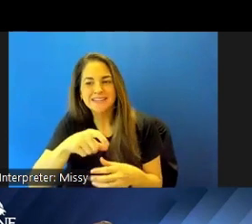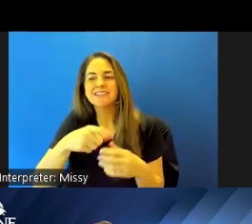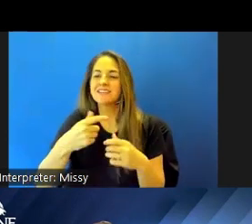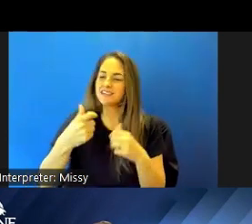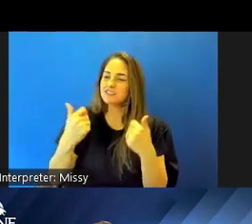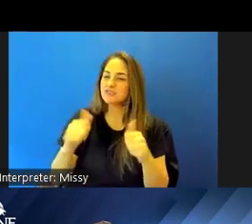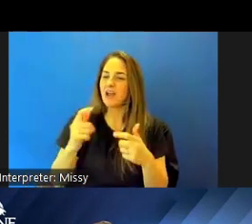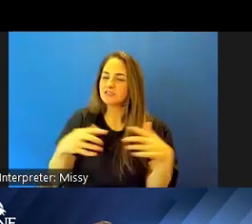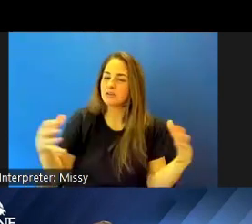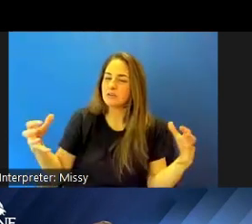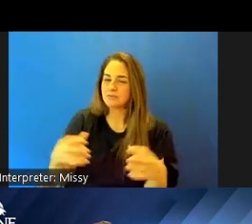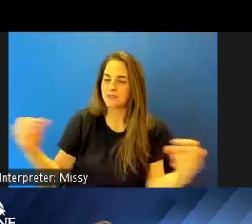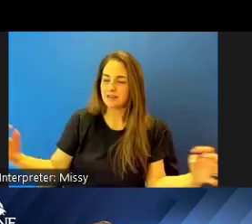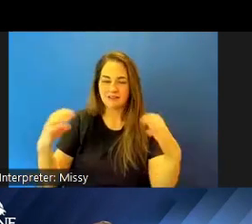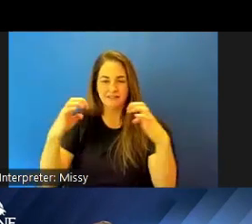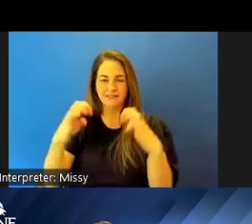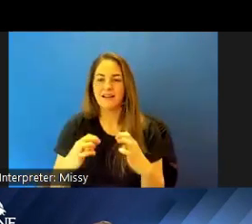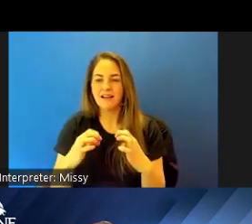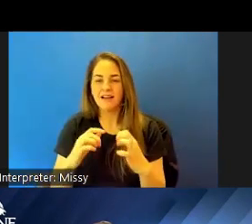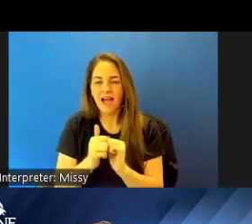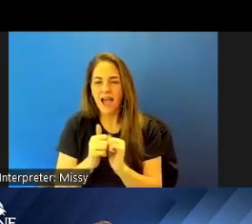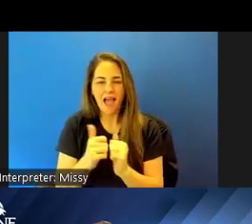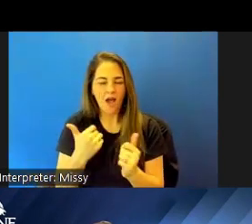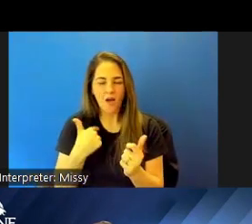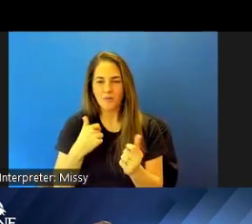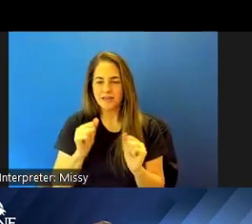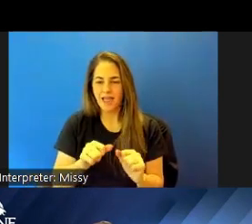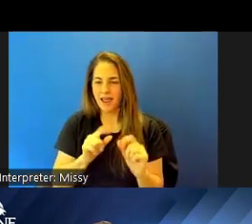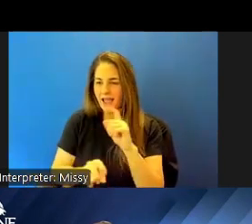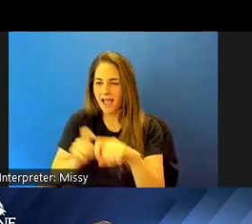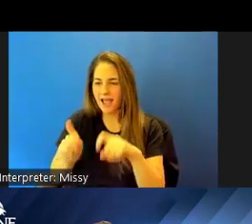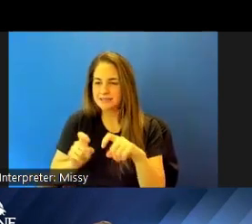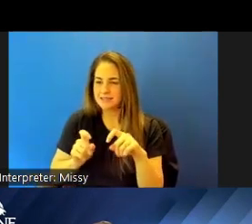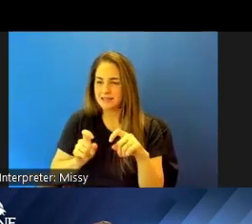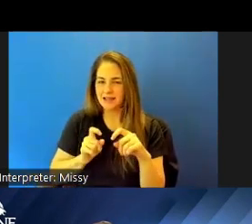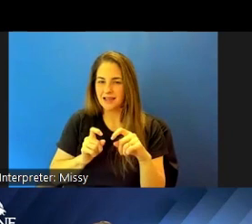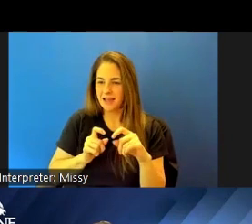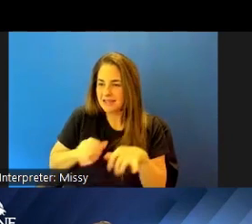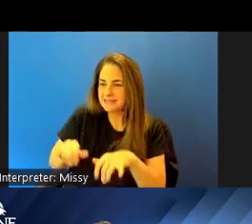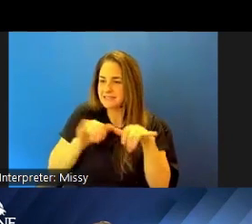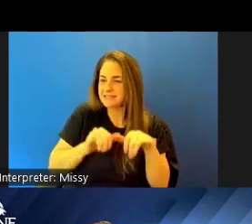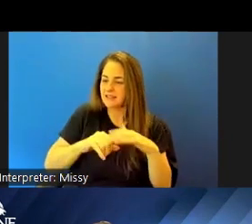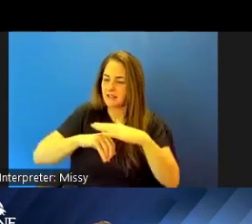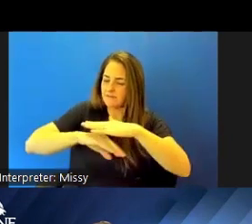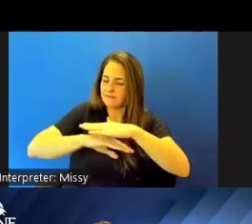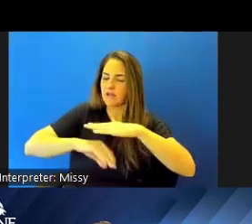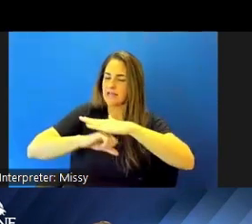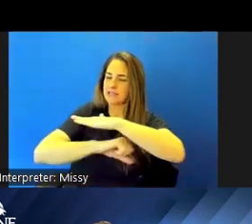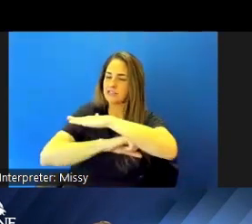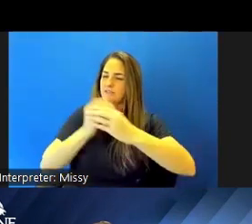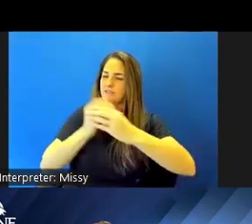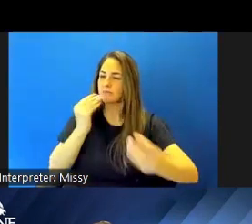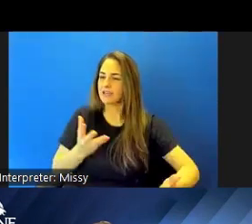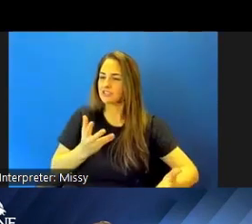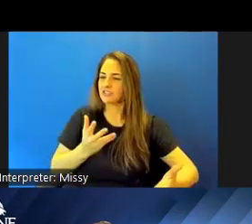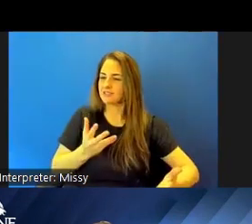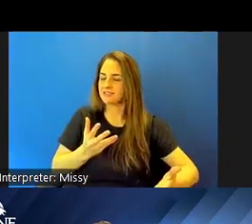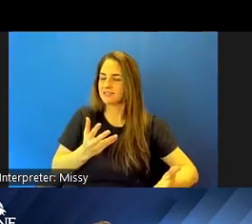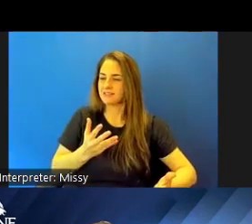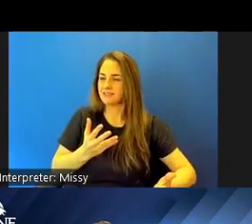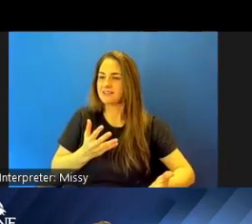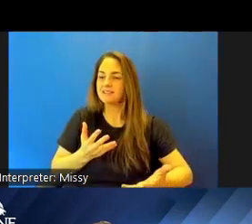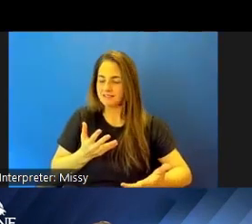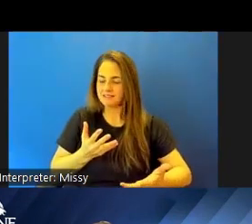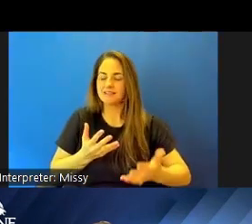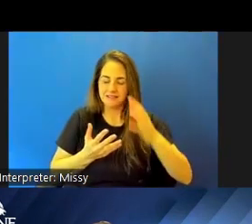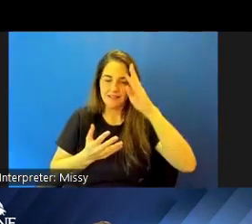that group together to say, how can we ask these in a consistent way that gives some foundational information to people? And really